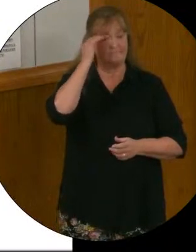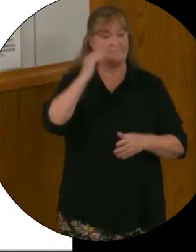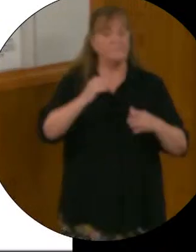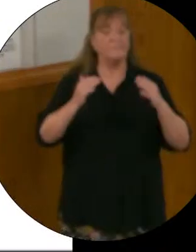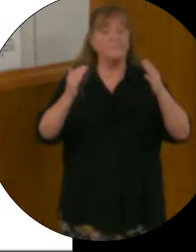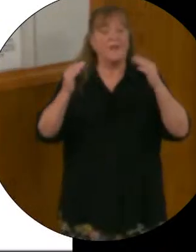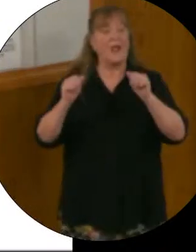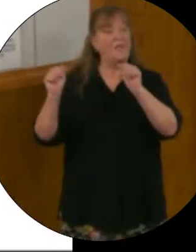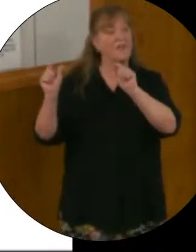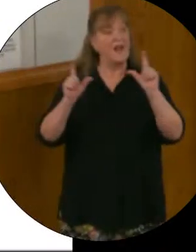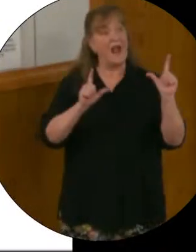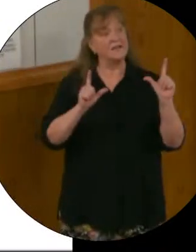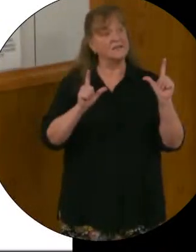And then the next slide